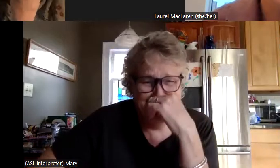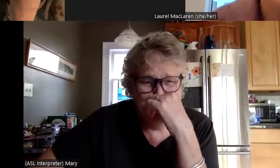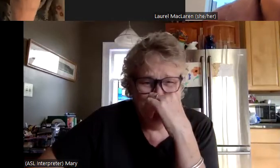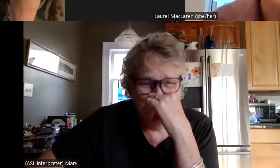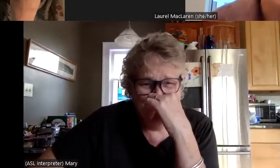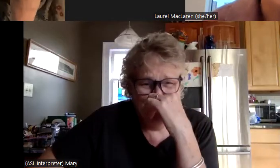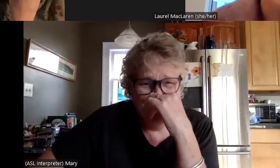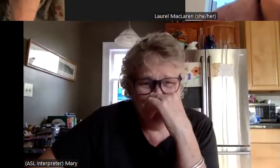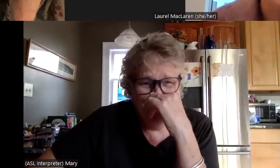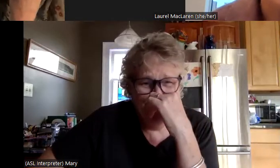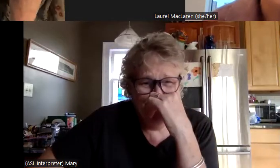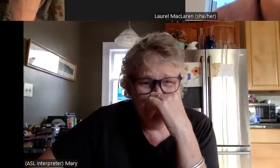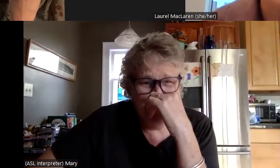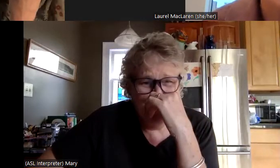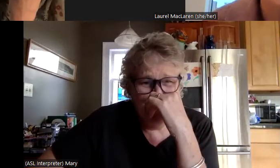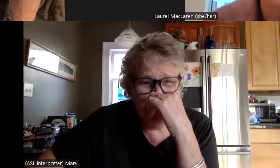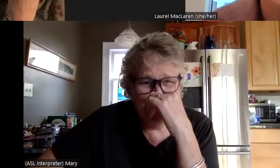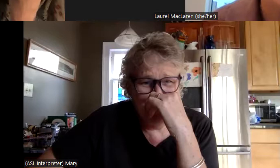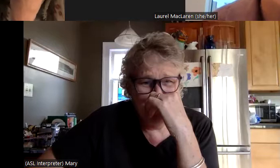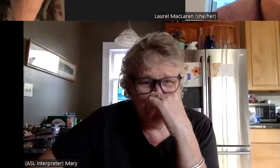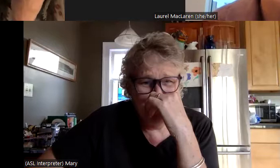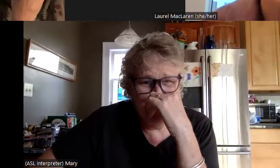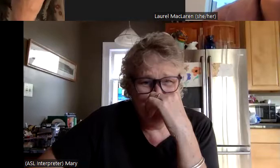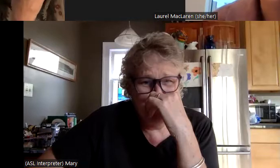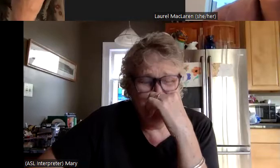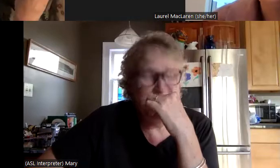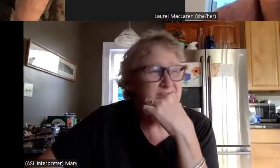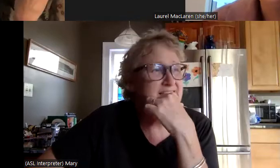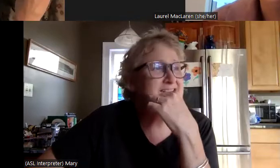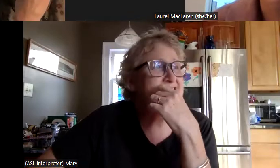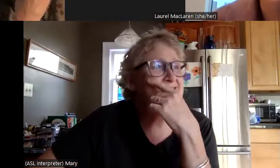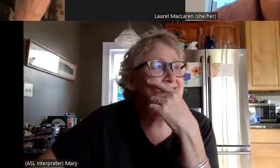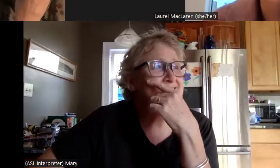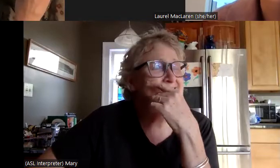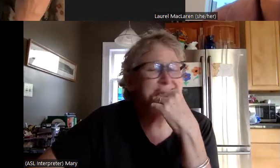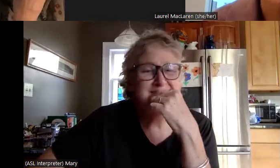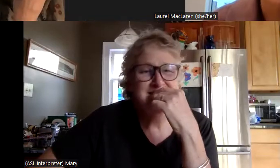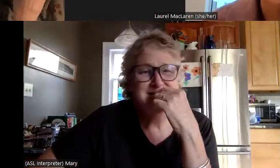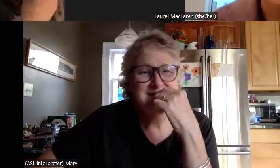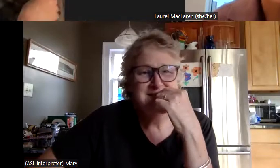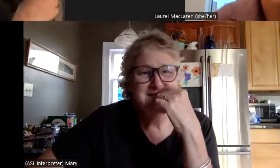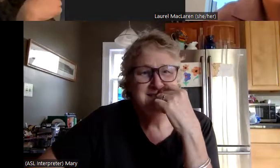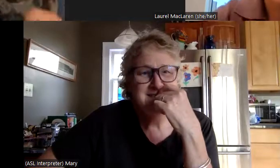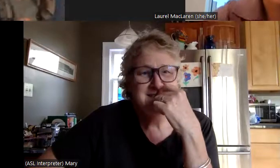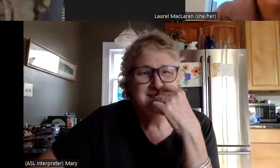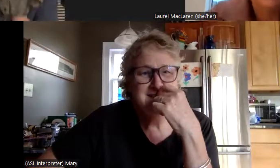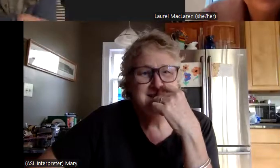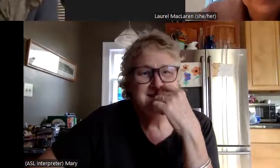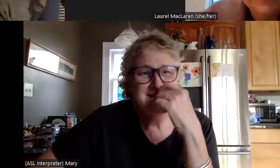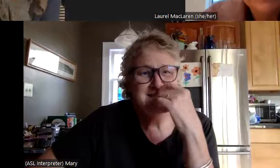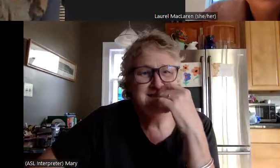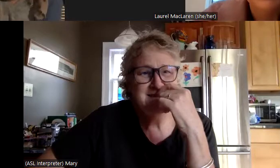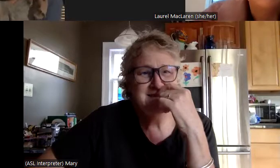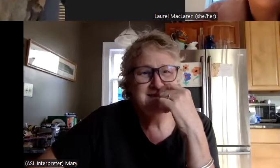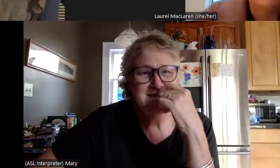$15 per hour for up to 10 hours each day. Yeah, no thanks. You like to shoot stuff, and that's a